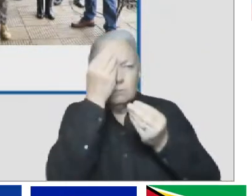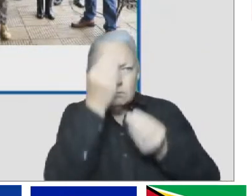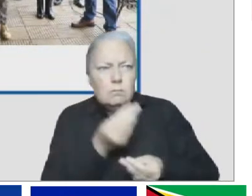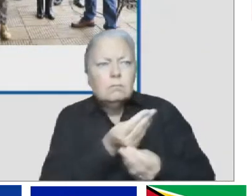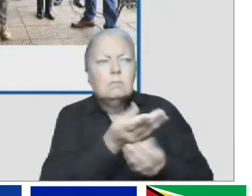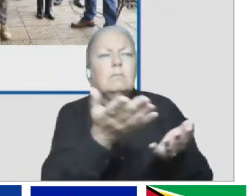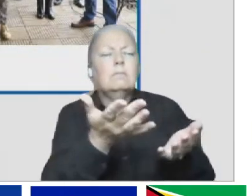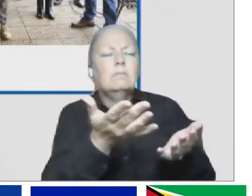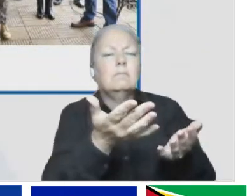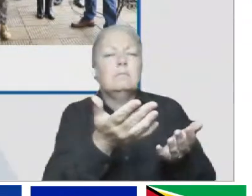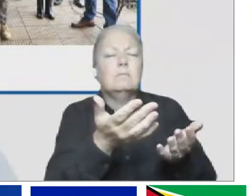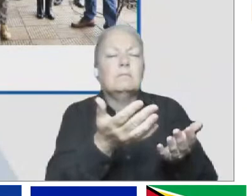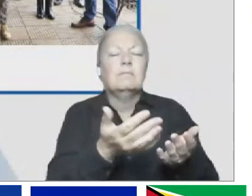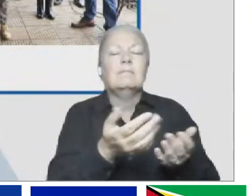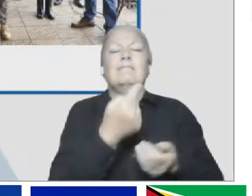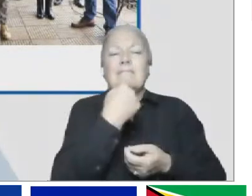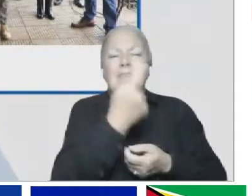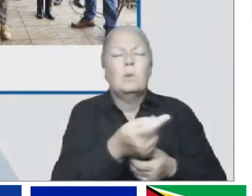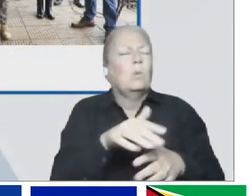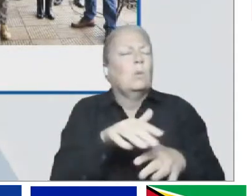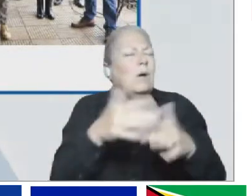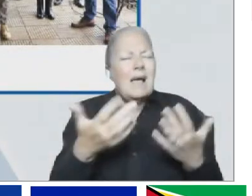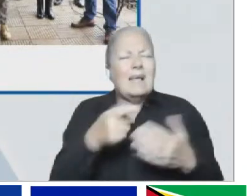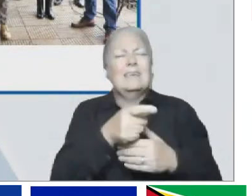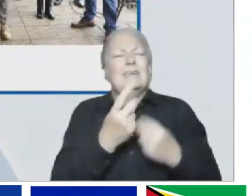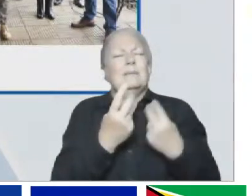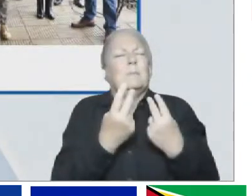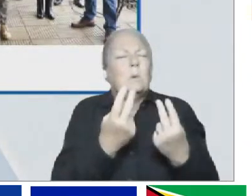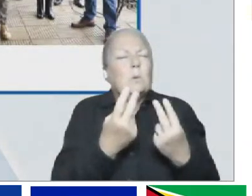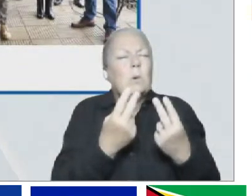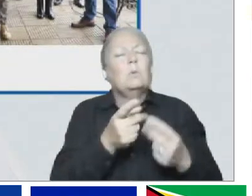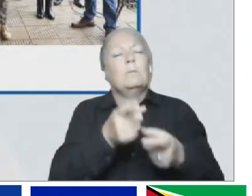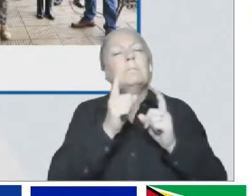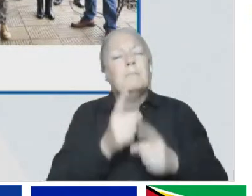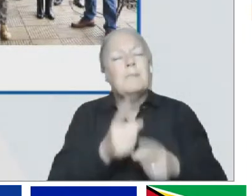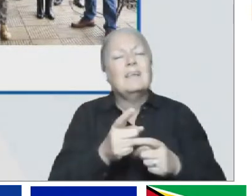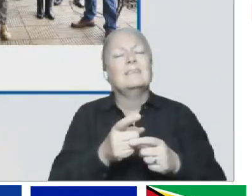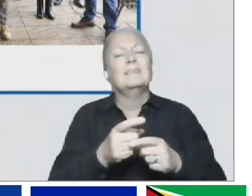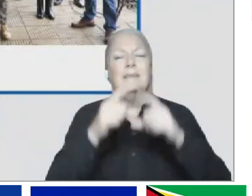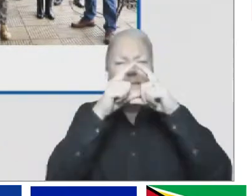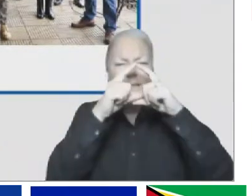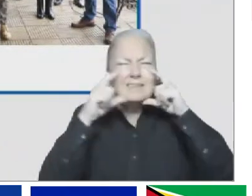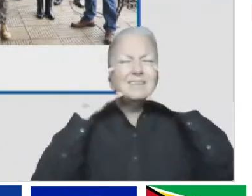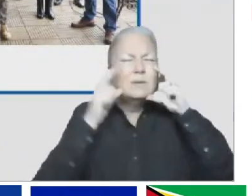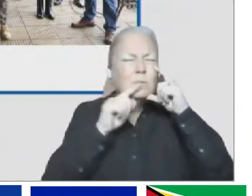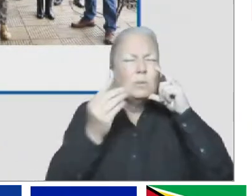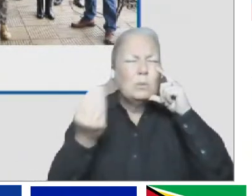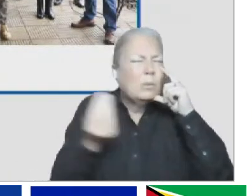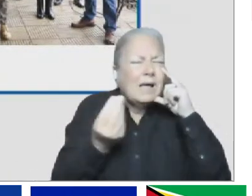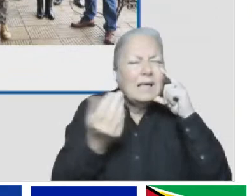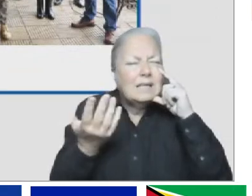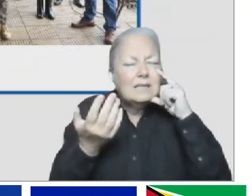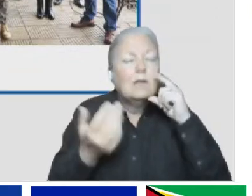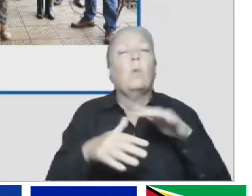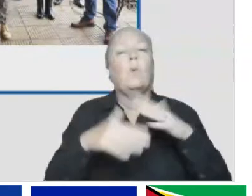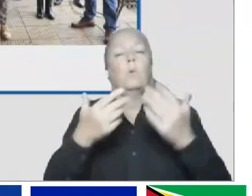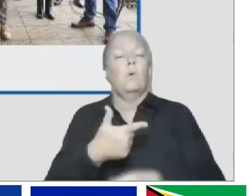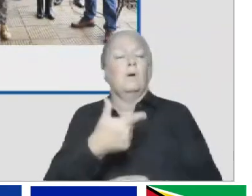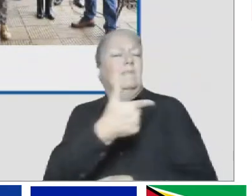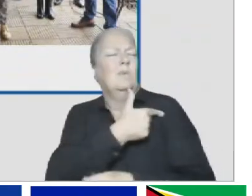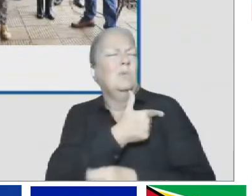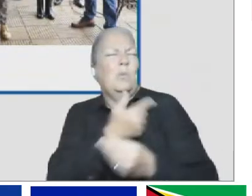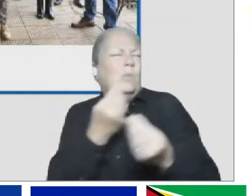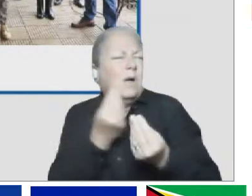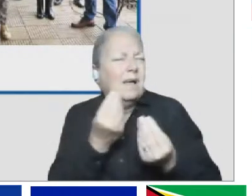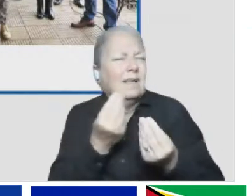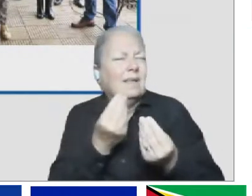of correctly using the mask, of getting the vaccine, of keeping social distance,